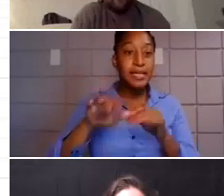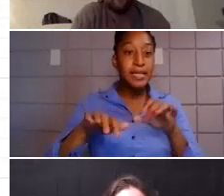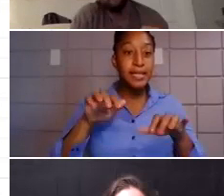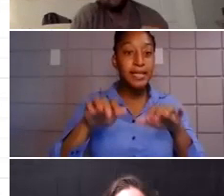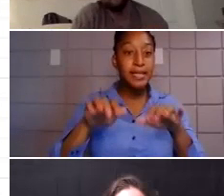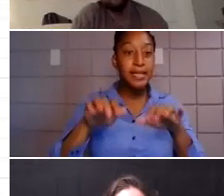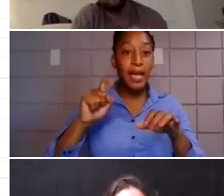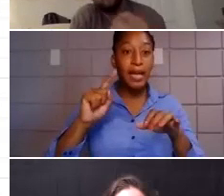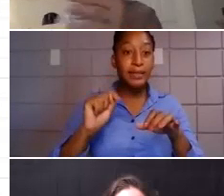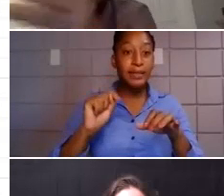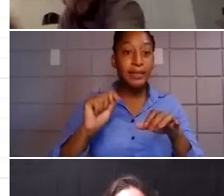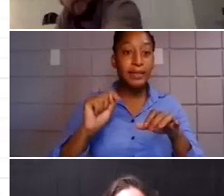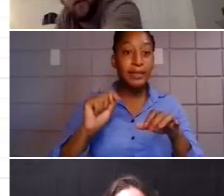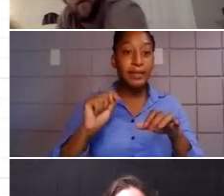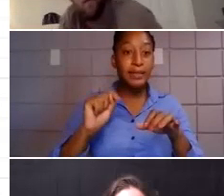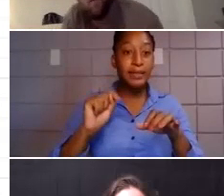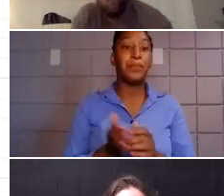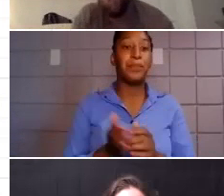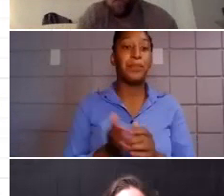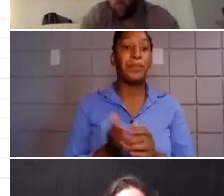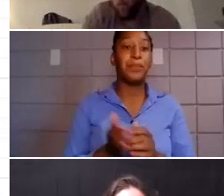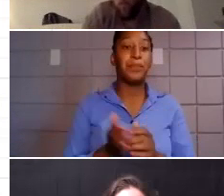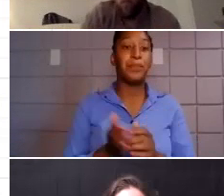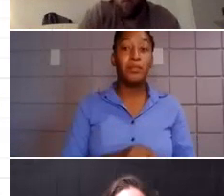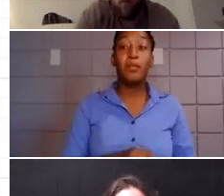All right, and so